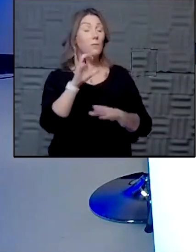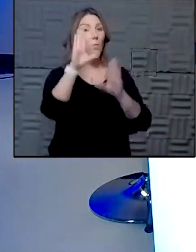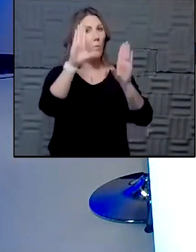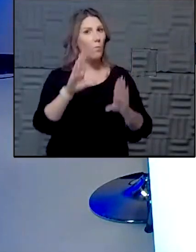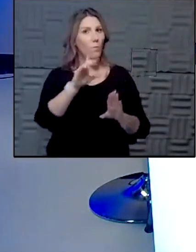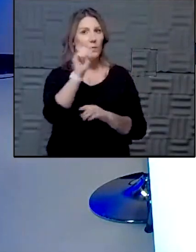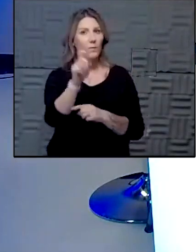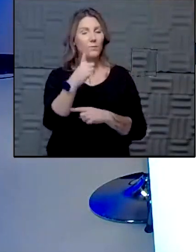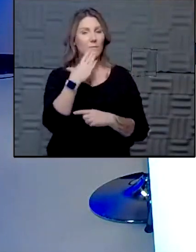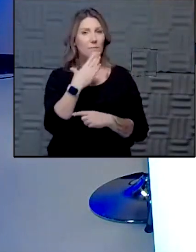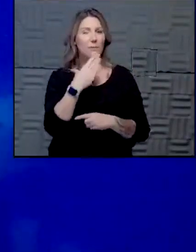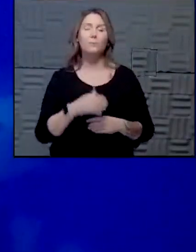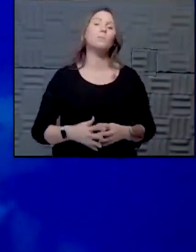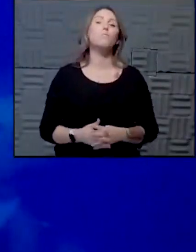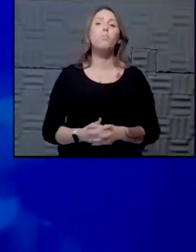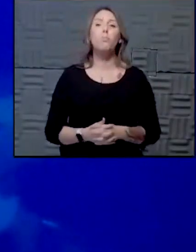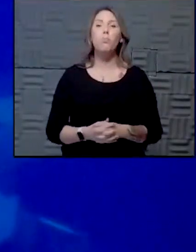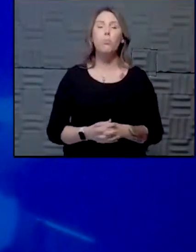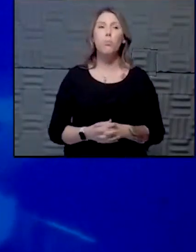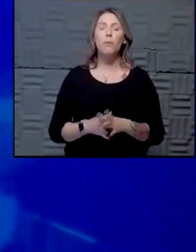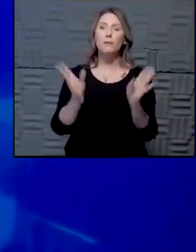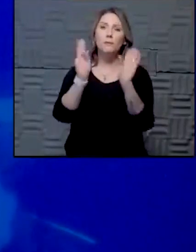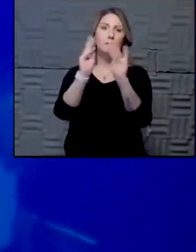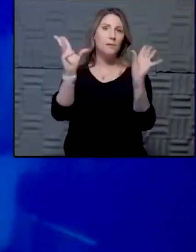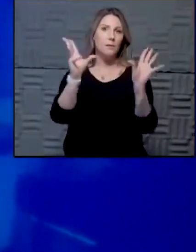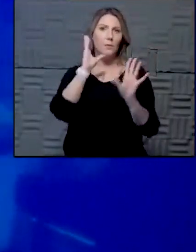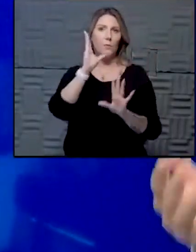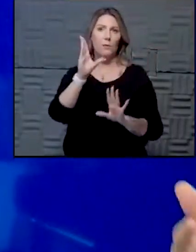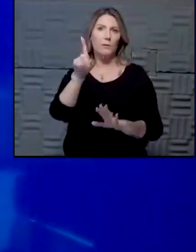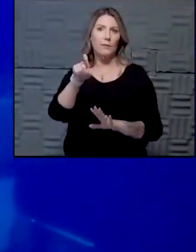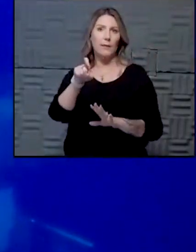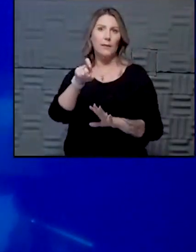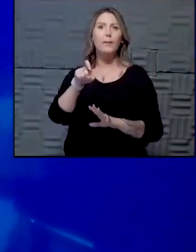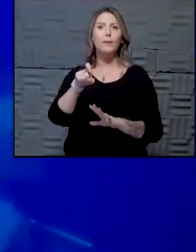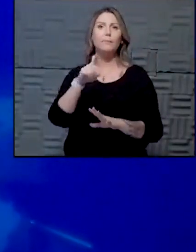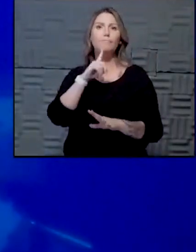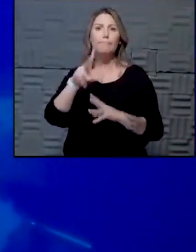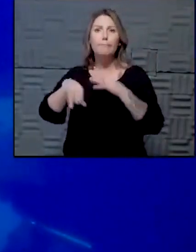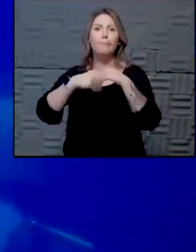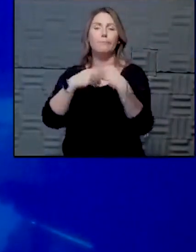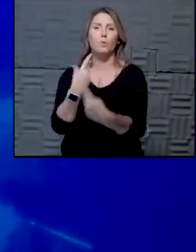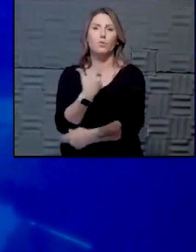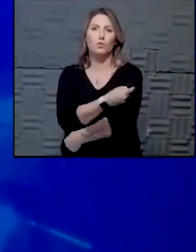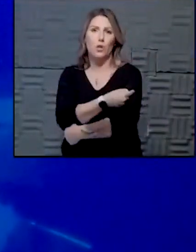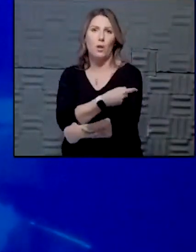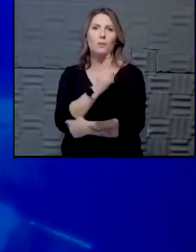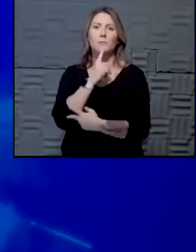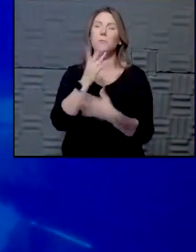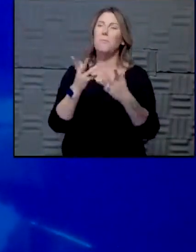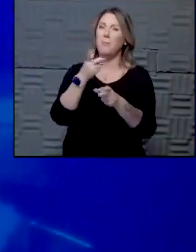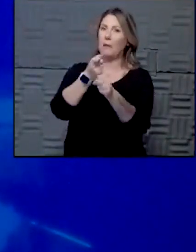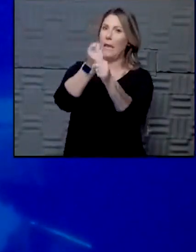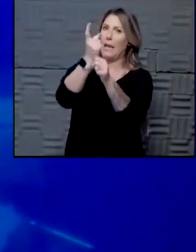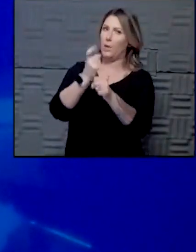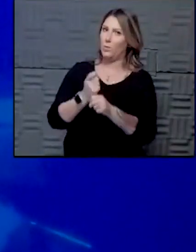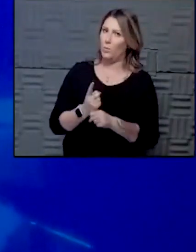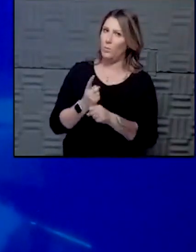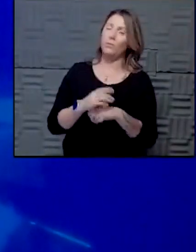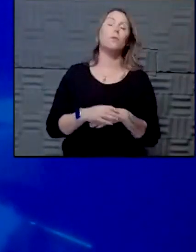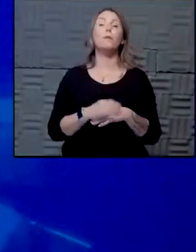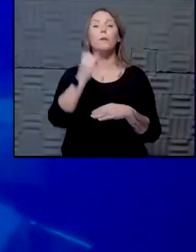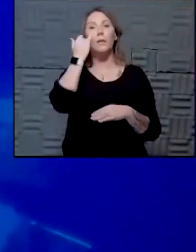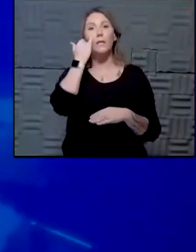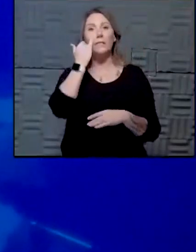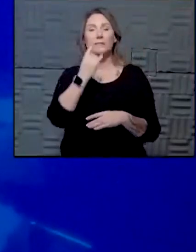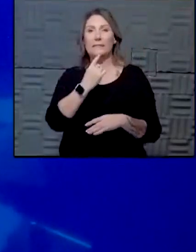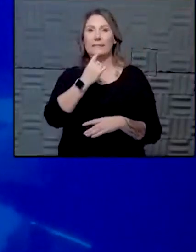you for asking that. So I think it's pretty clear that we're going to have booster shots, and I think it's probably going to be annual. Now, if there's a really